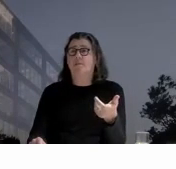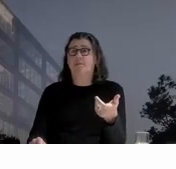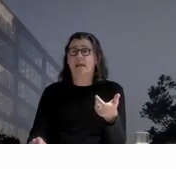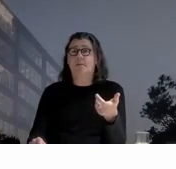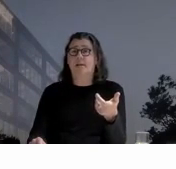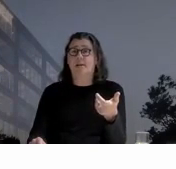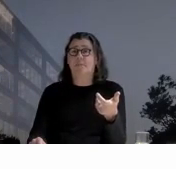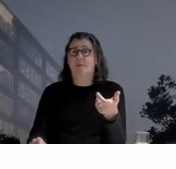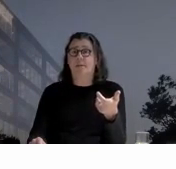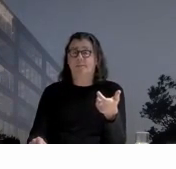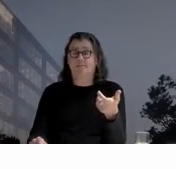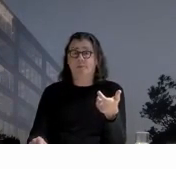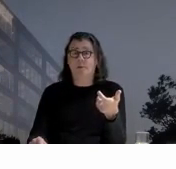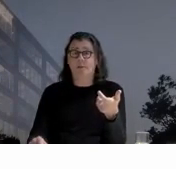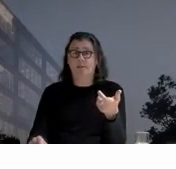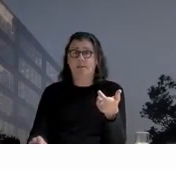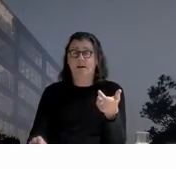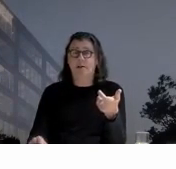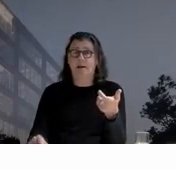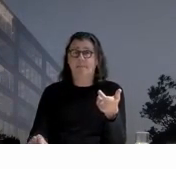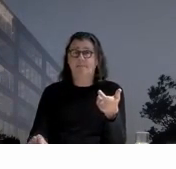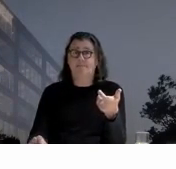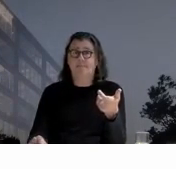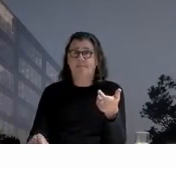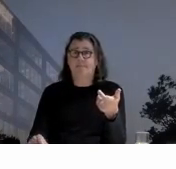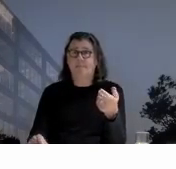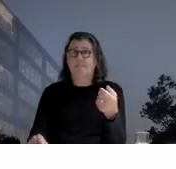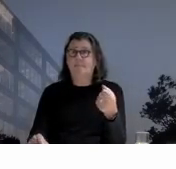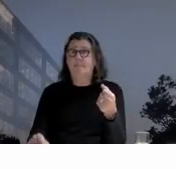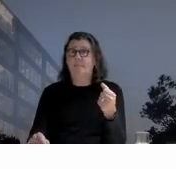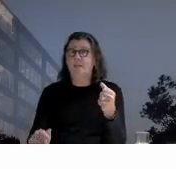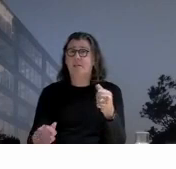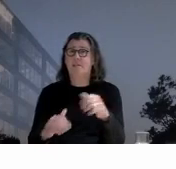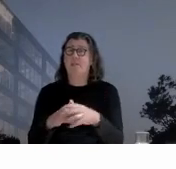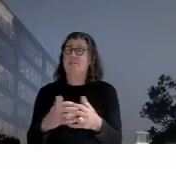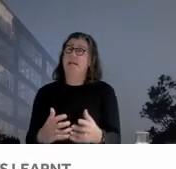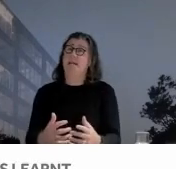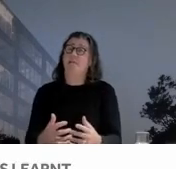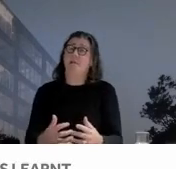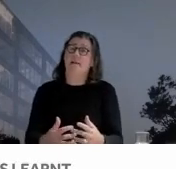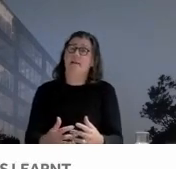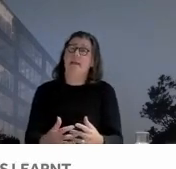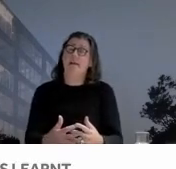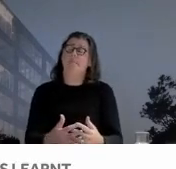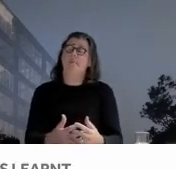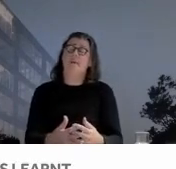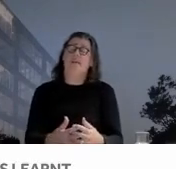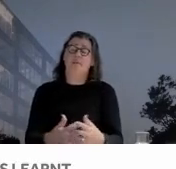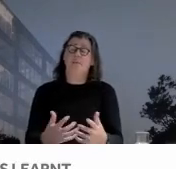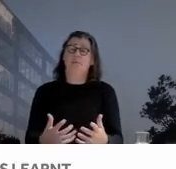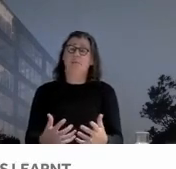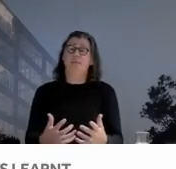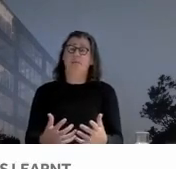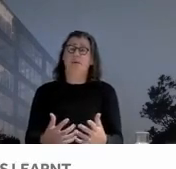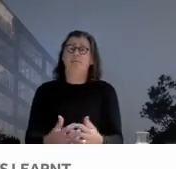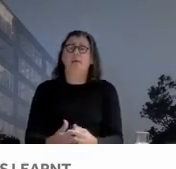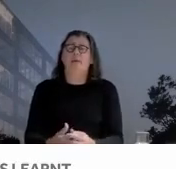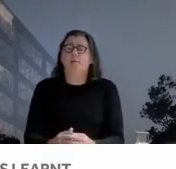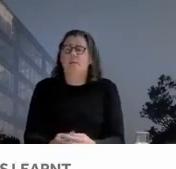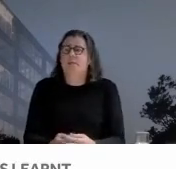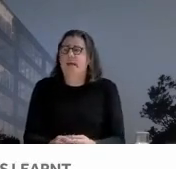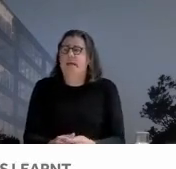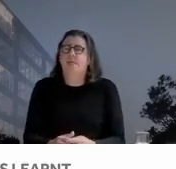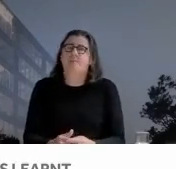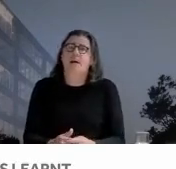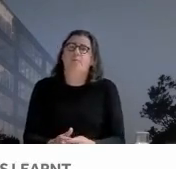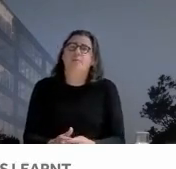the ultimate facade that we ended up with. That went in terracotta. Some of the takeouts from that, that was a bit of a deep dive.